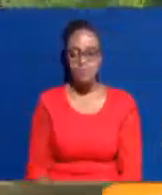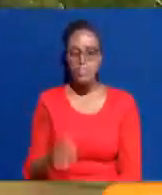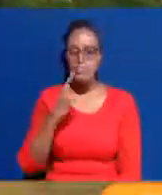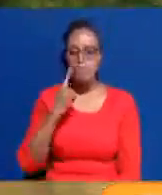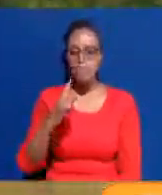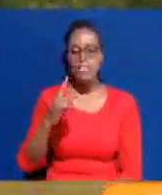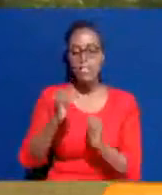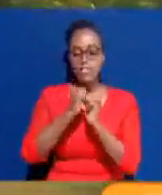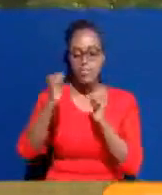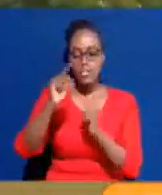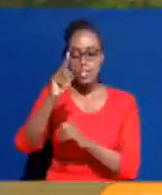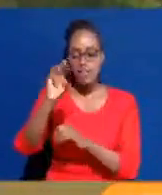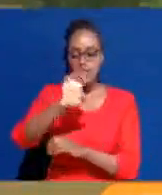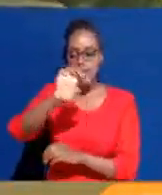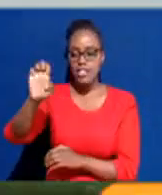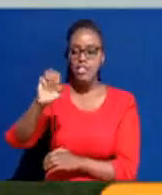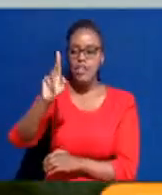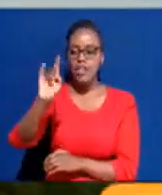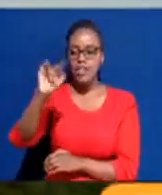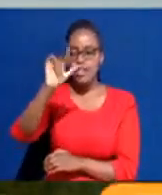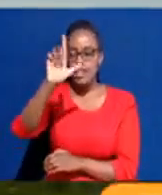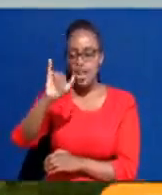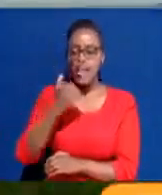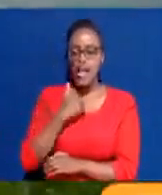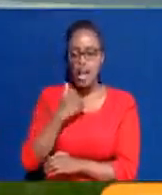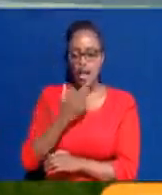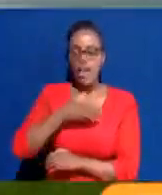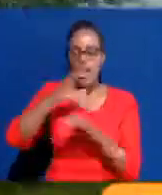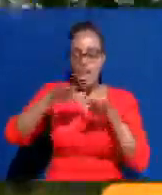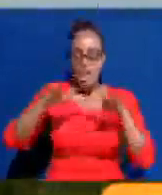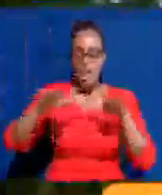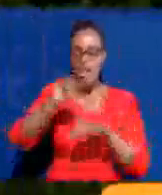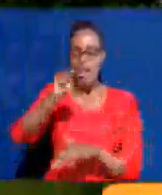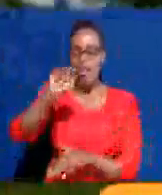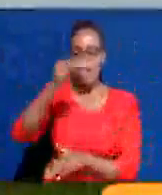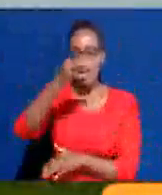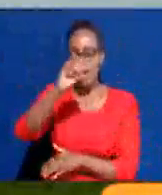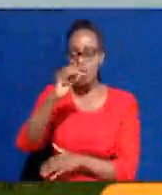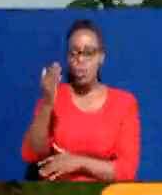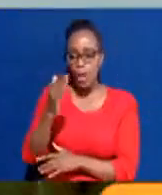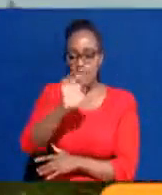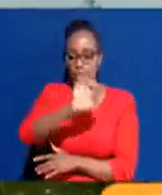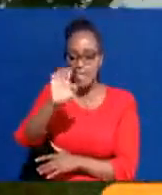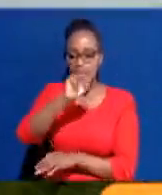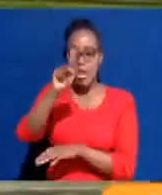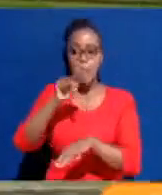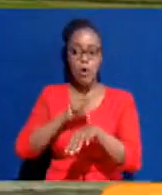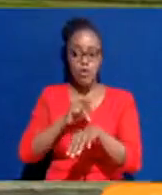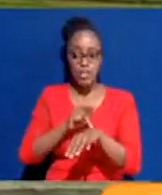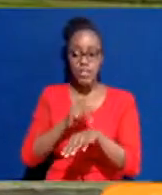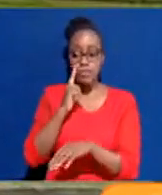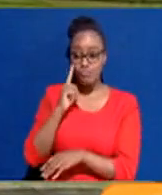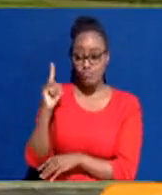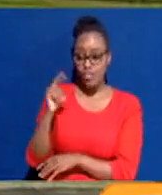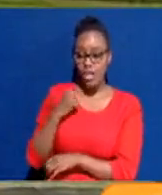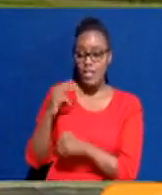115 kilometers east of Kigali lies Lake Nasho in the Kirehe district of the Eastern Province. It is here